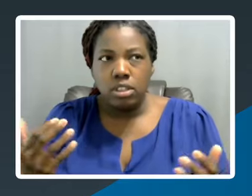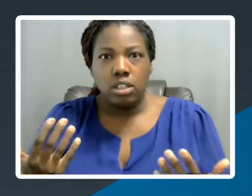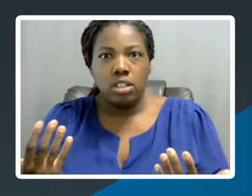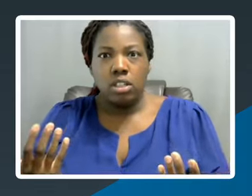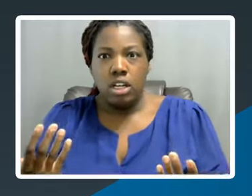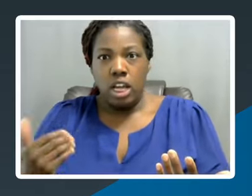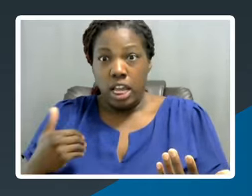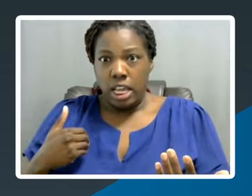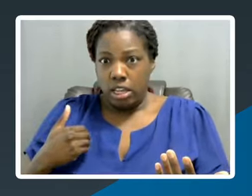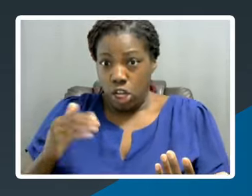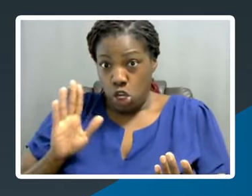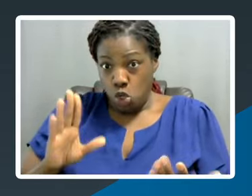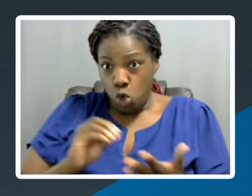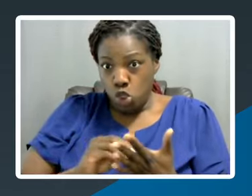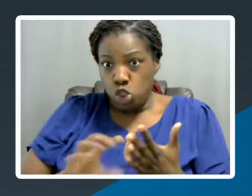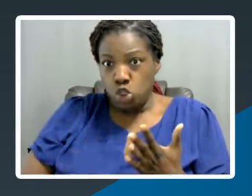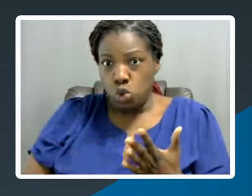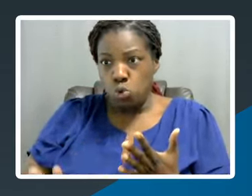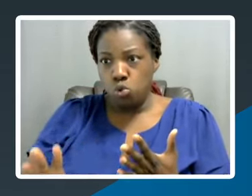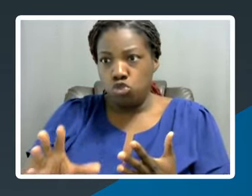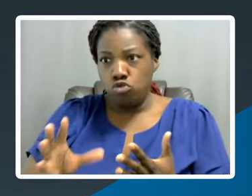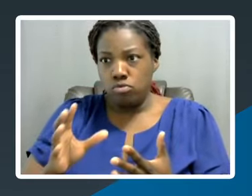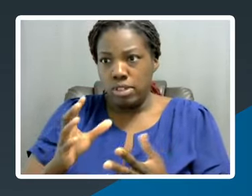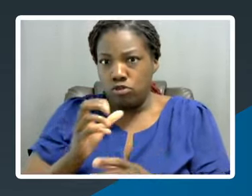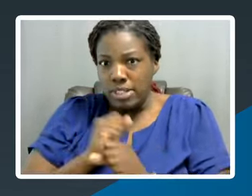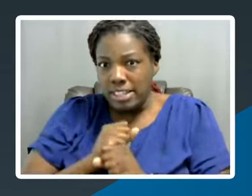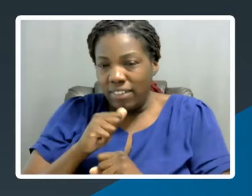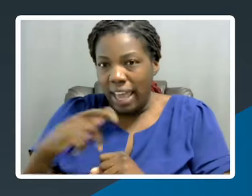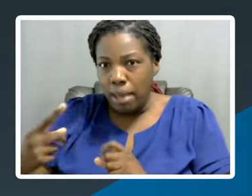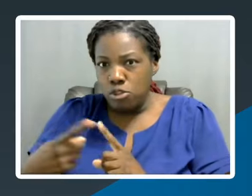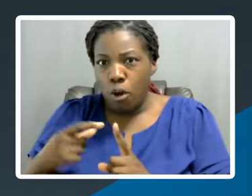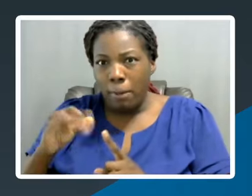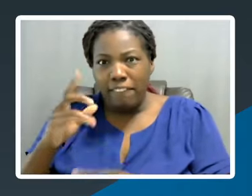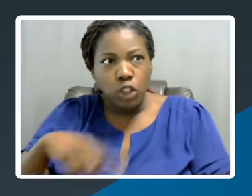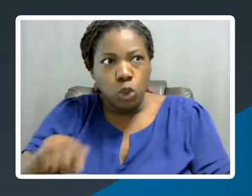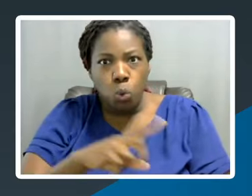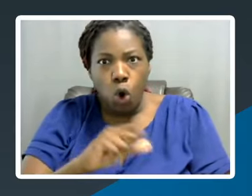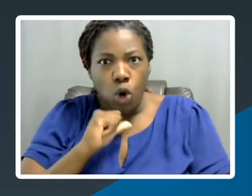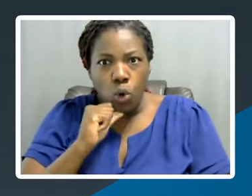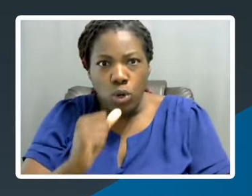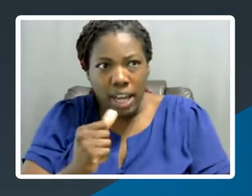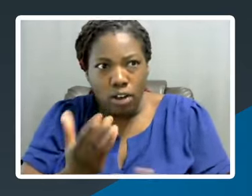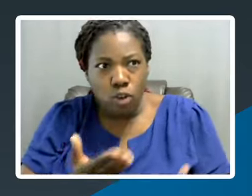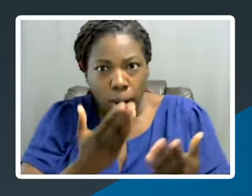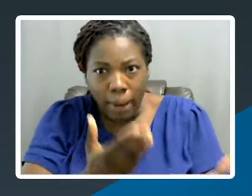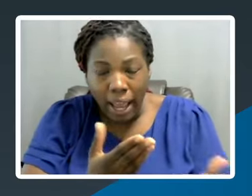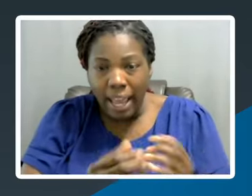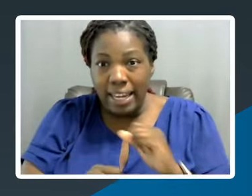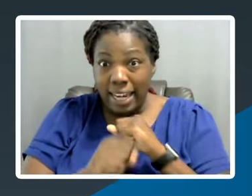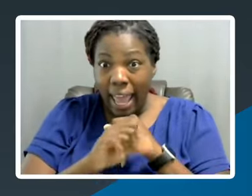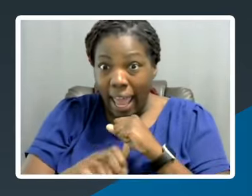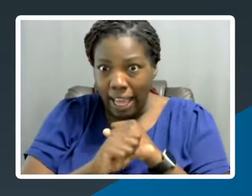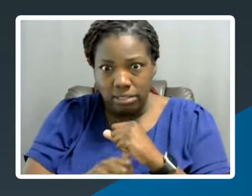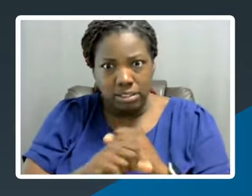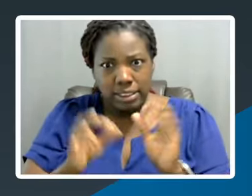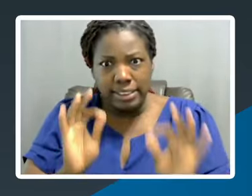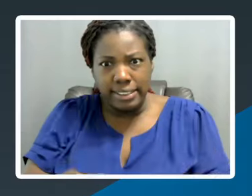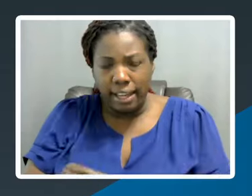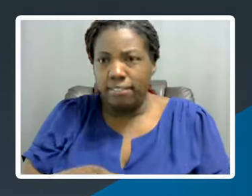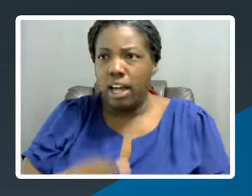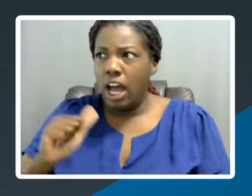where are your students getting apps from if you're not recommending them? They're getting from ads, certainly lots of ads. They're getting them probably from other